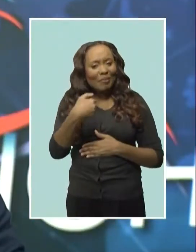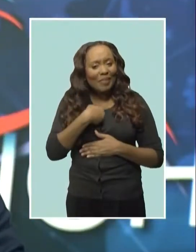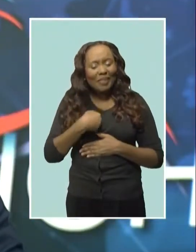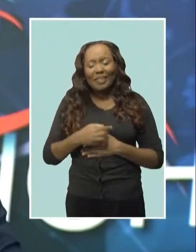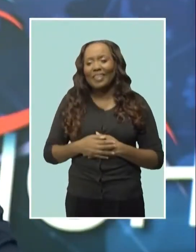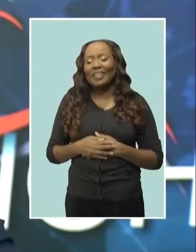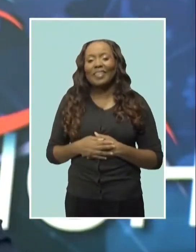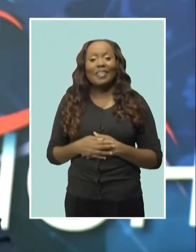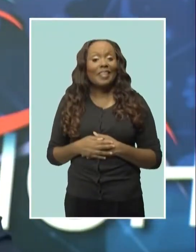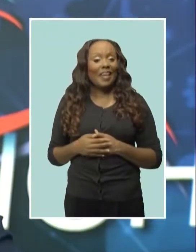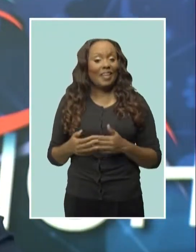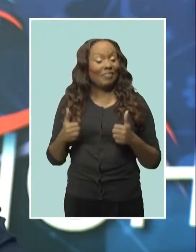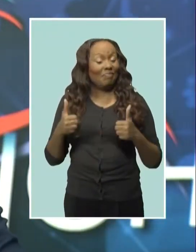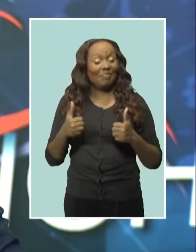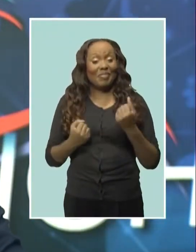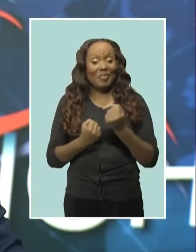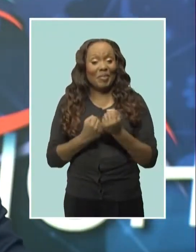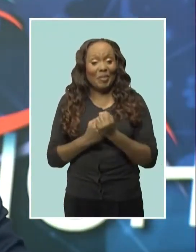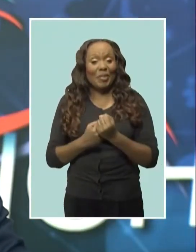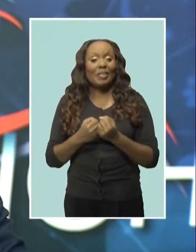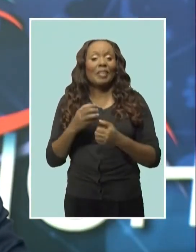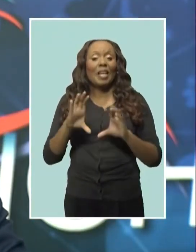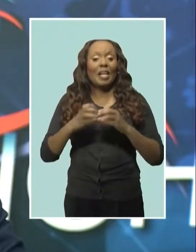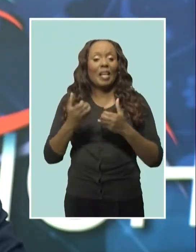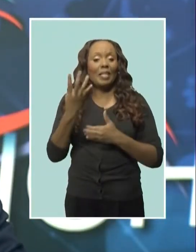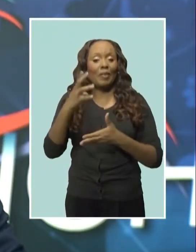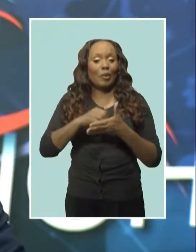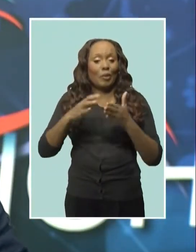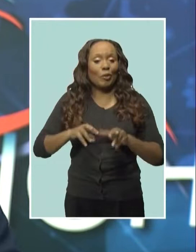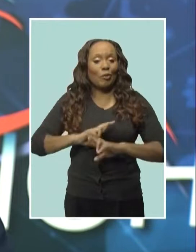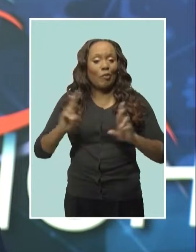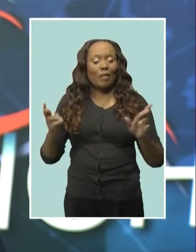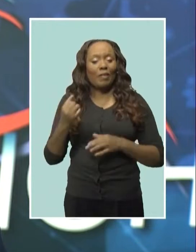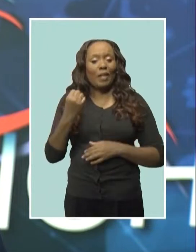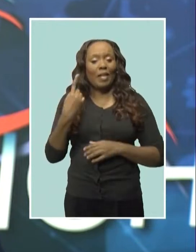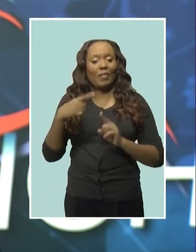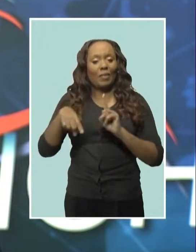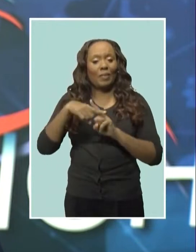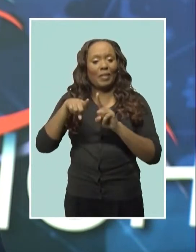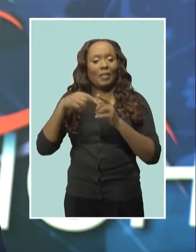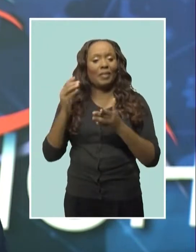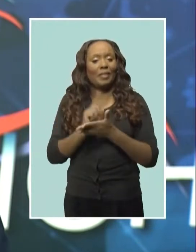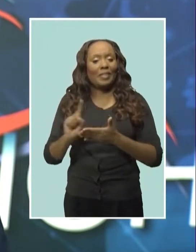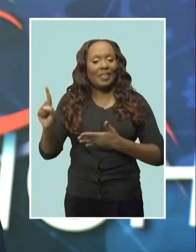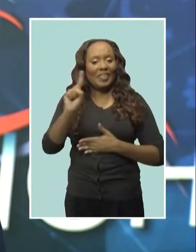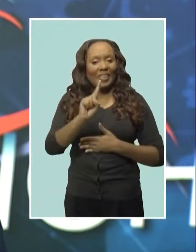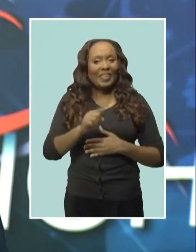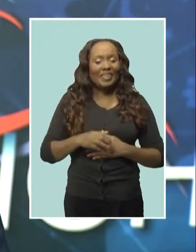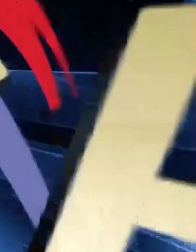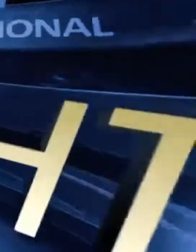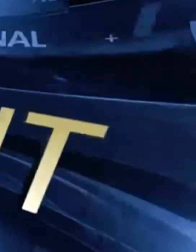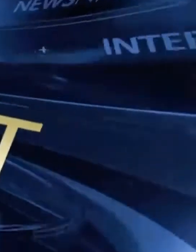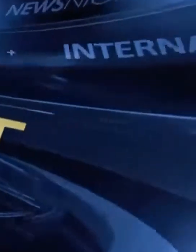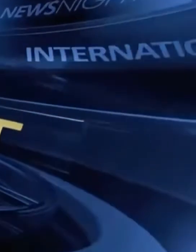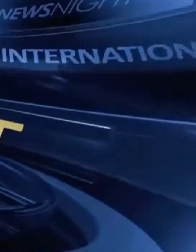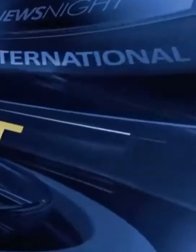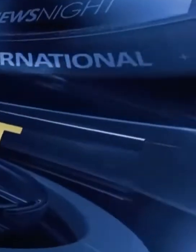All right, coming up, support for some Class 4 students as they prepare for the Common Entrance Examination.